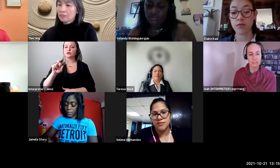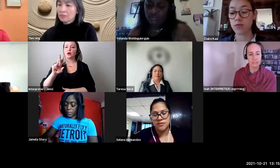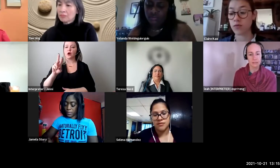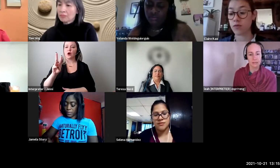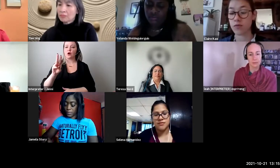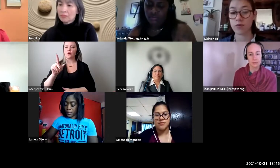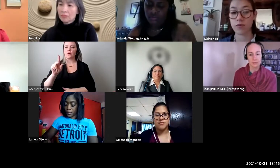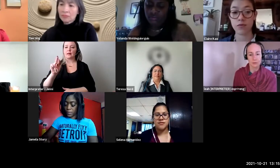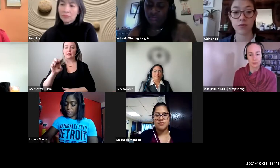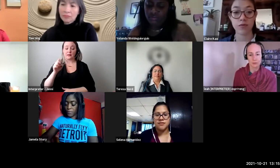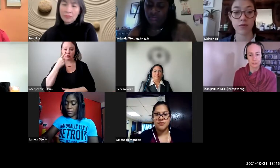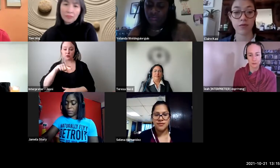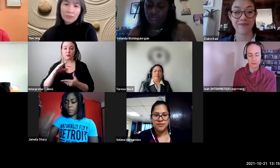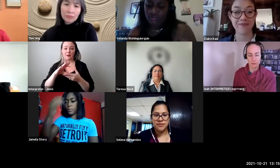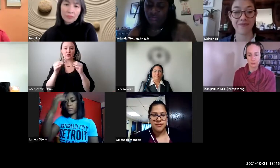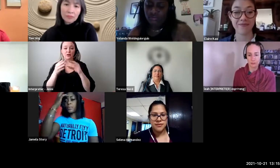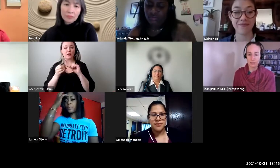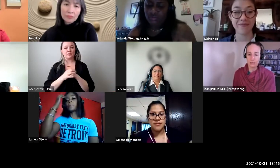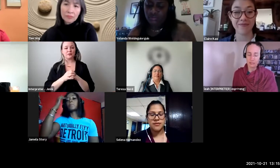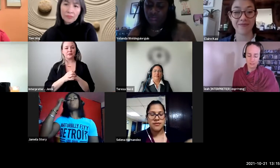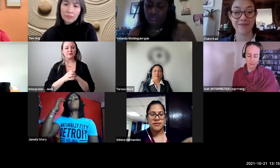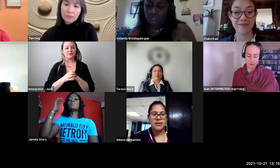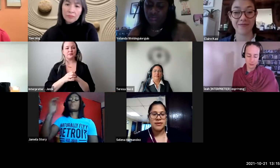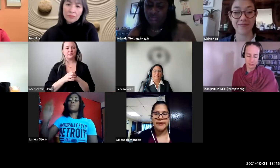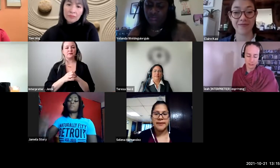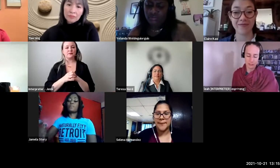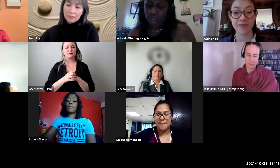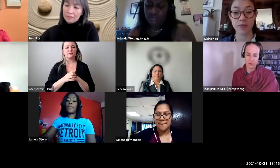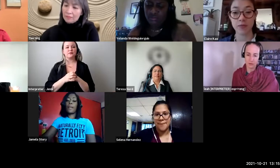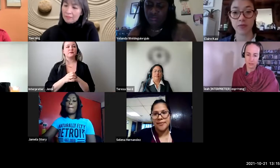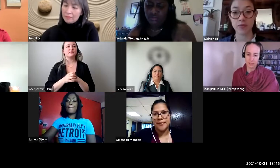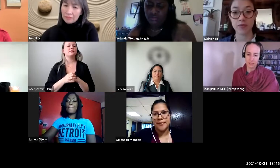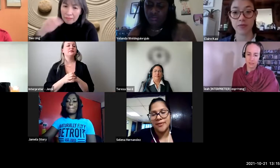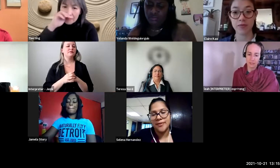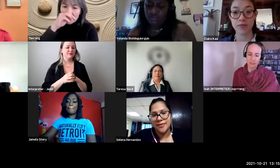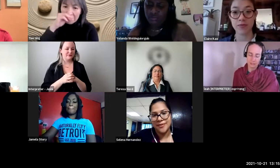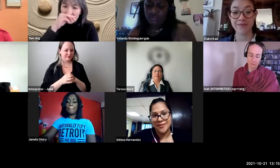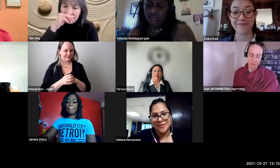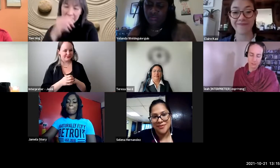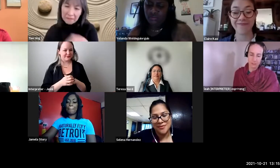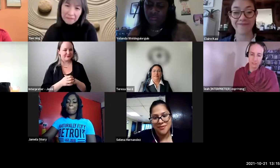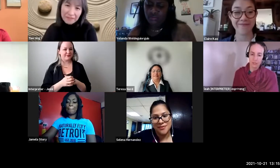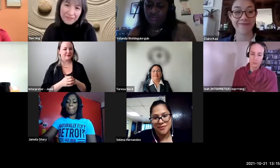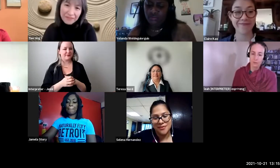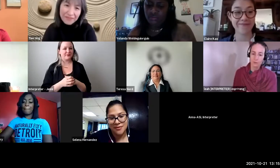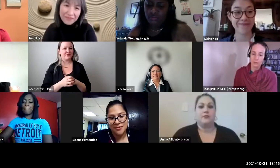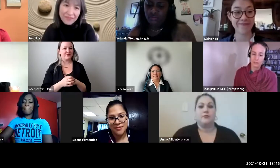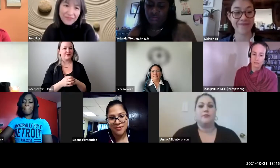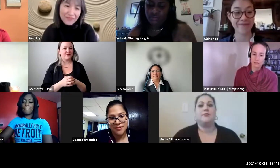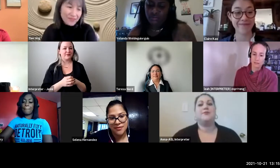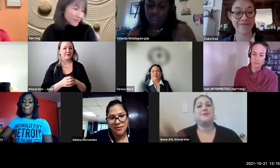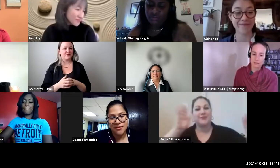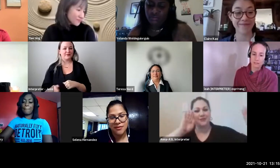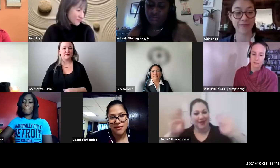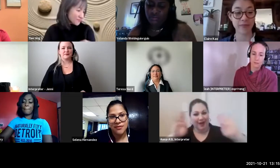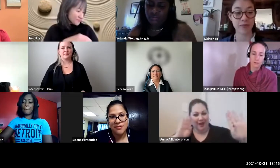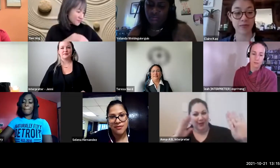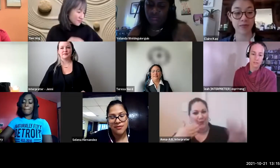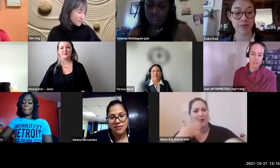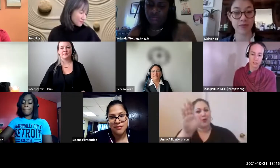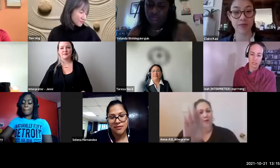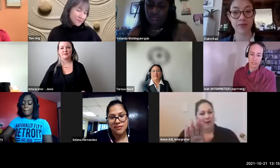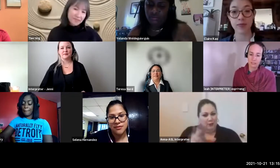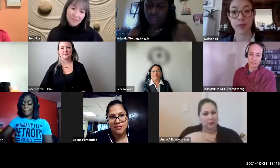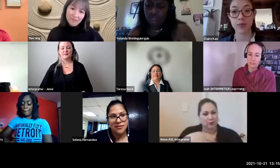you now? Thank you, Patrice. Good afternoon, everyone. My name is Charlene Nicholson,